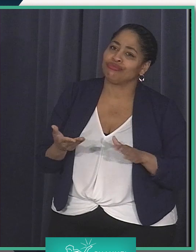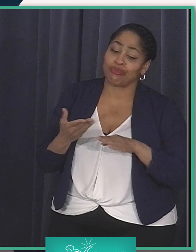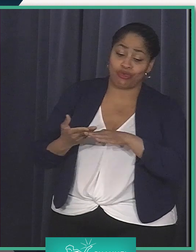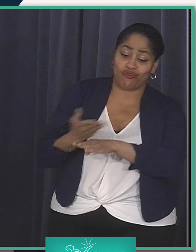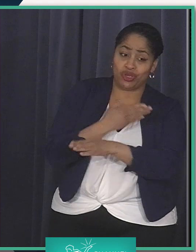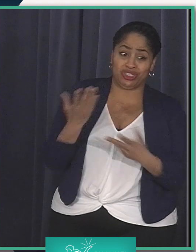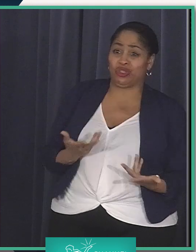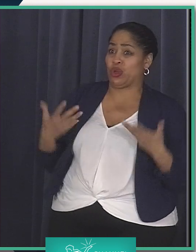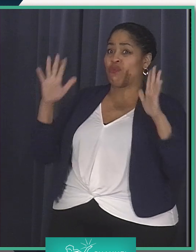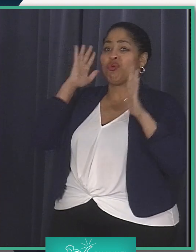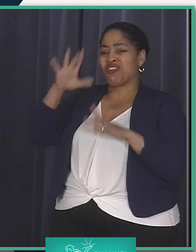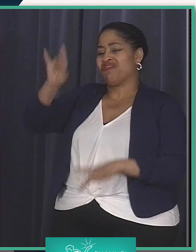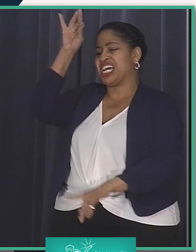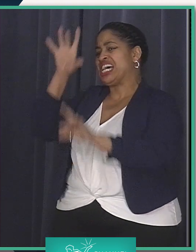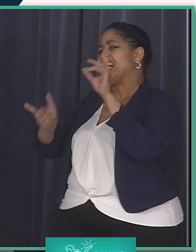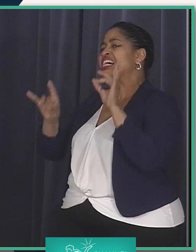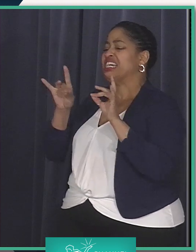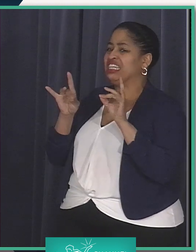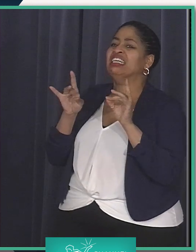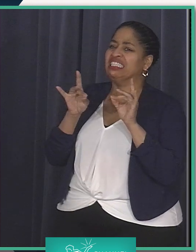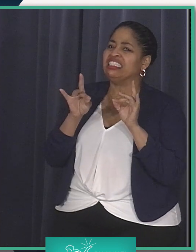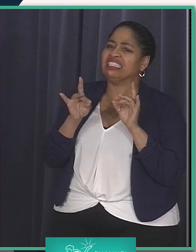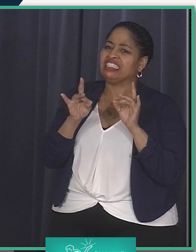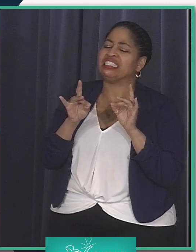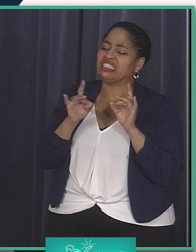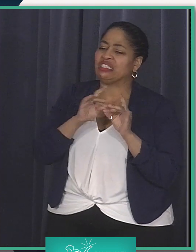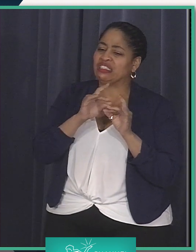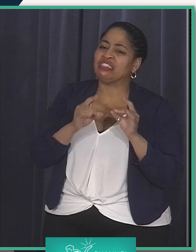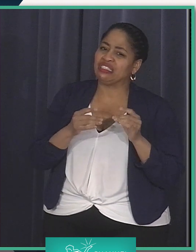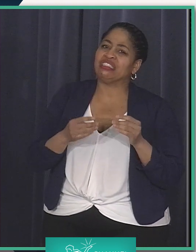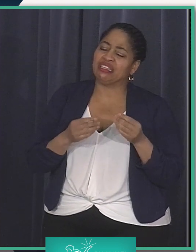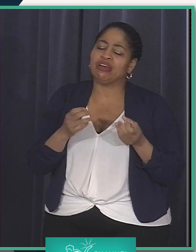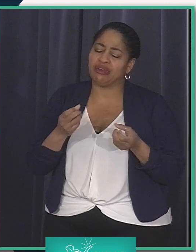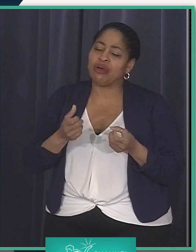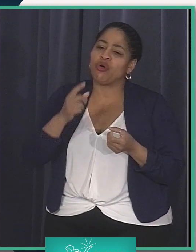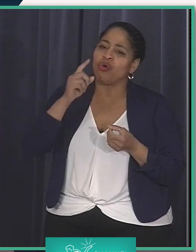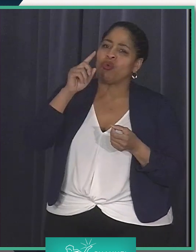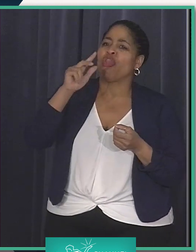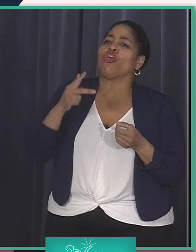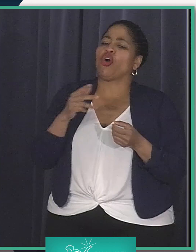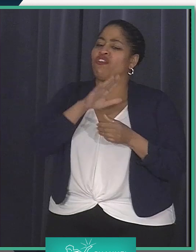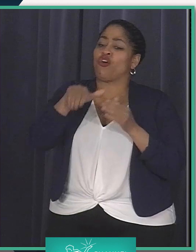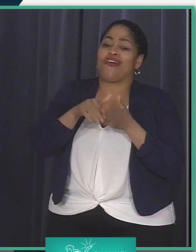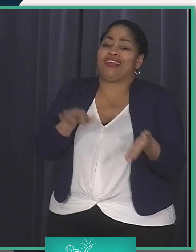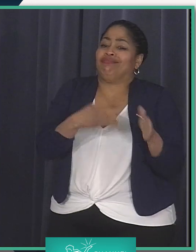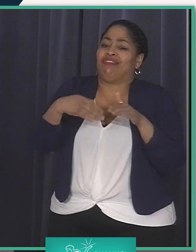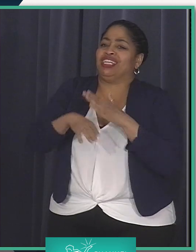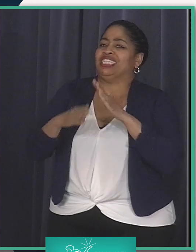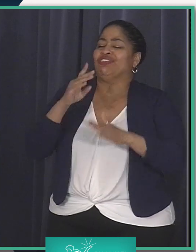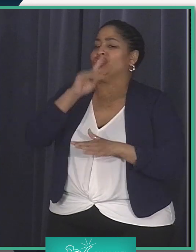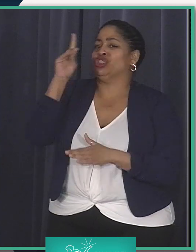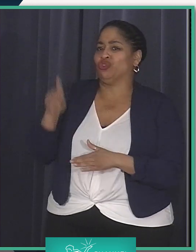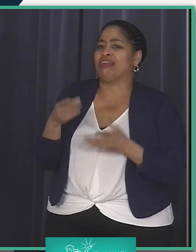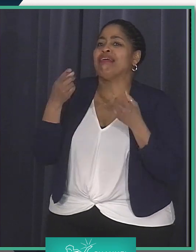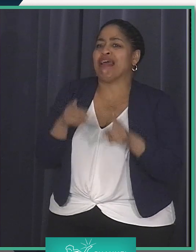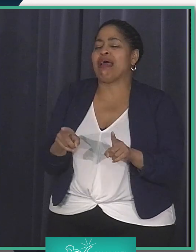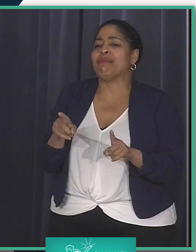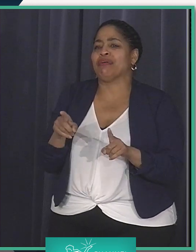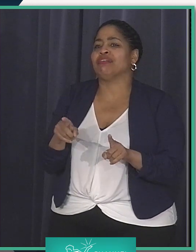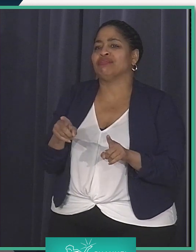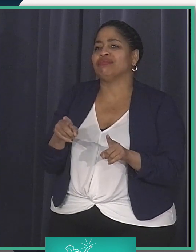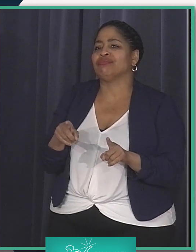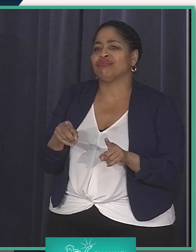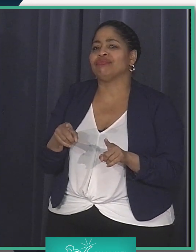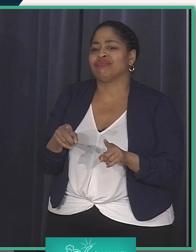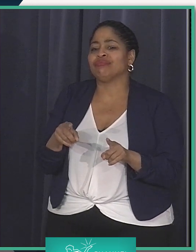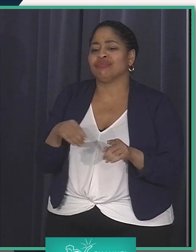over, we're going to find that 1/4 to 1/3 of all the deaths in the city occurred at the nursing homes